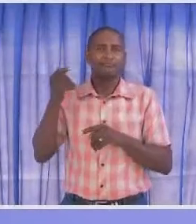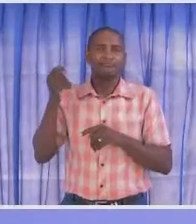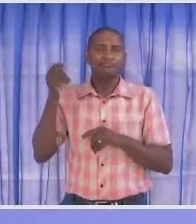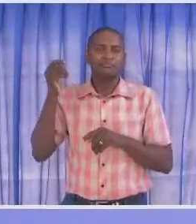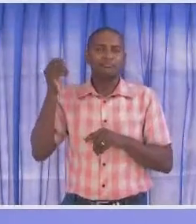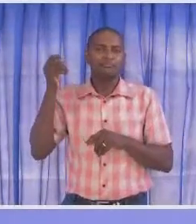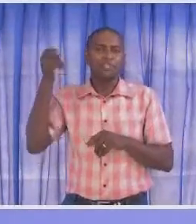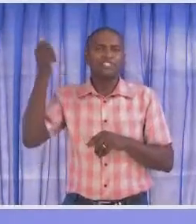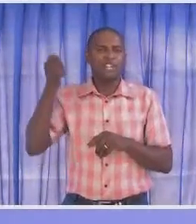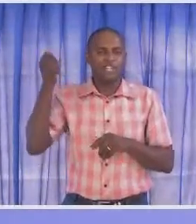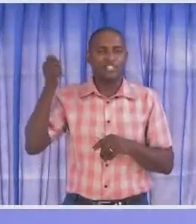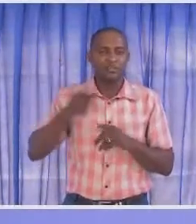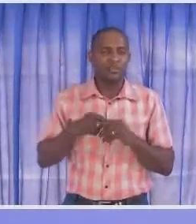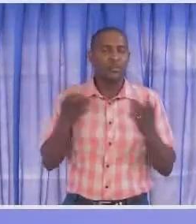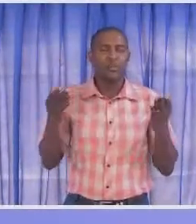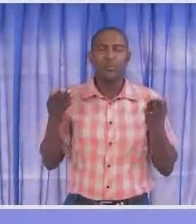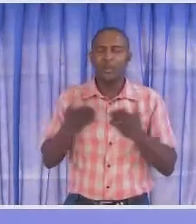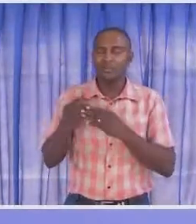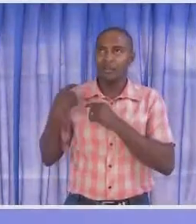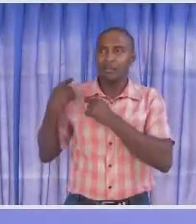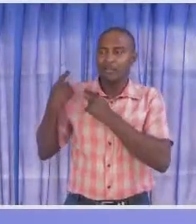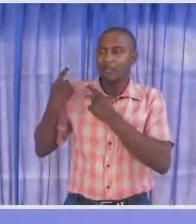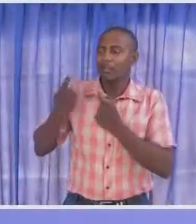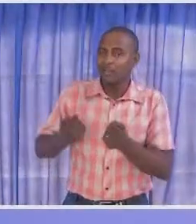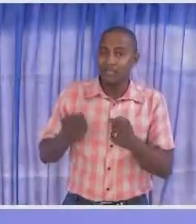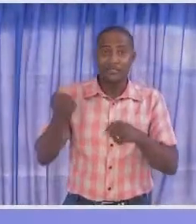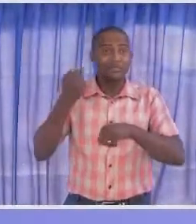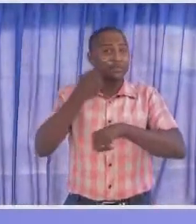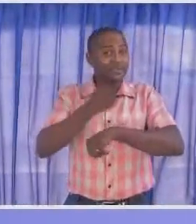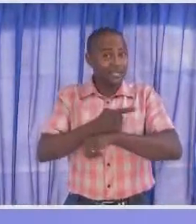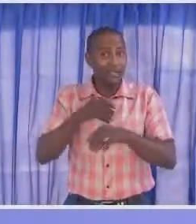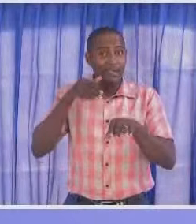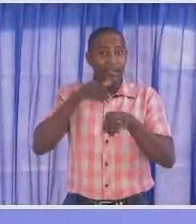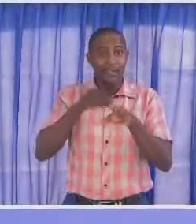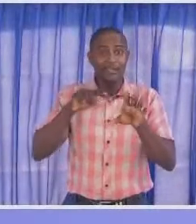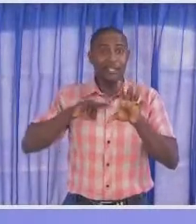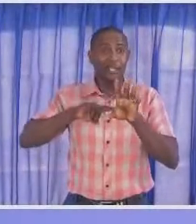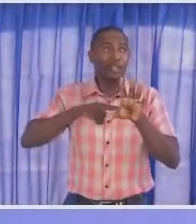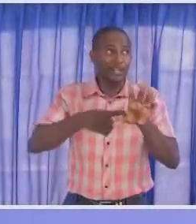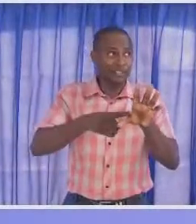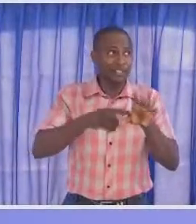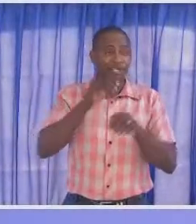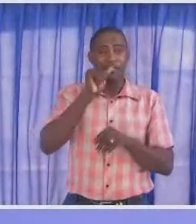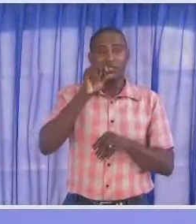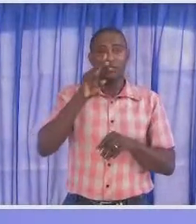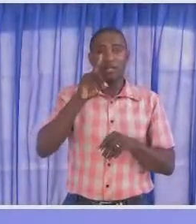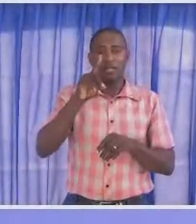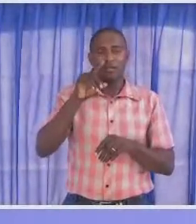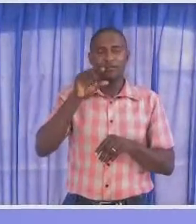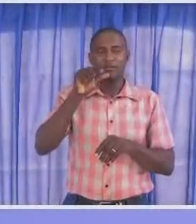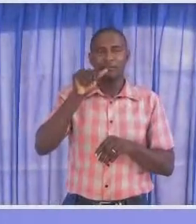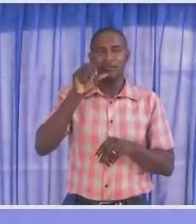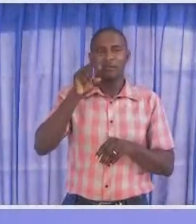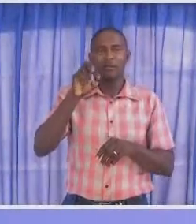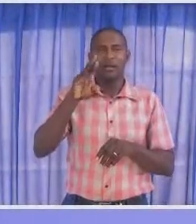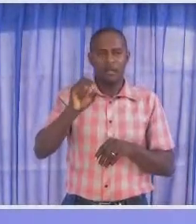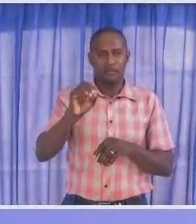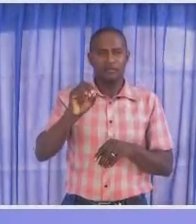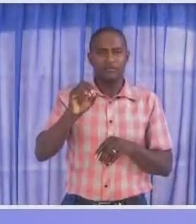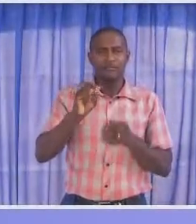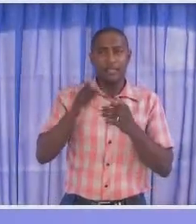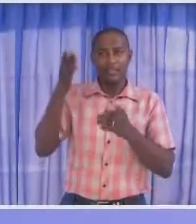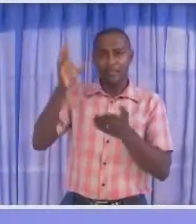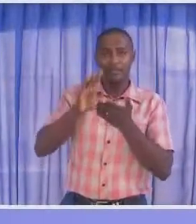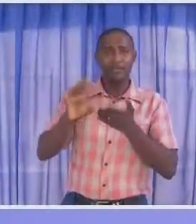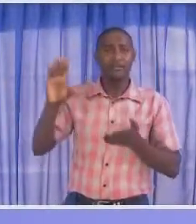a journey. So today, at the launch of the Agro-Processing Learning Lab at Knockalva Polytechnic,